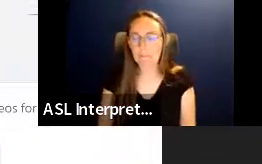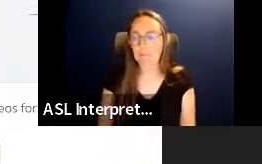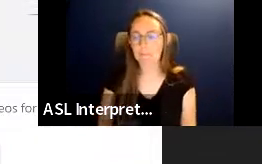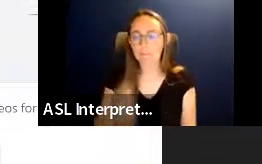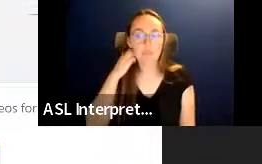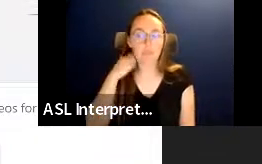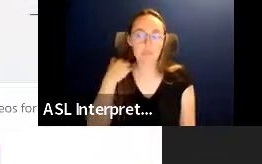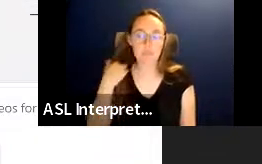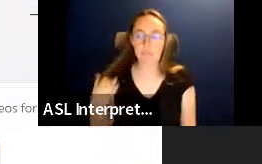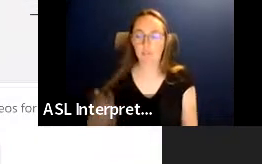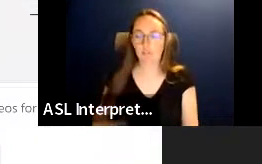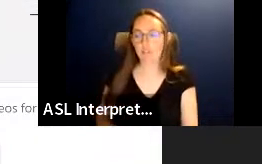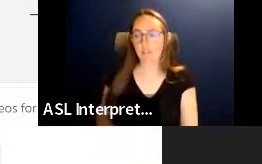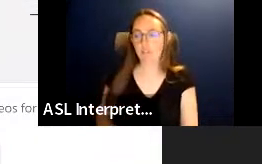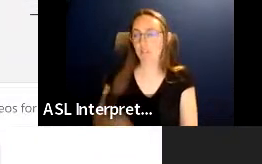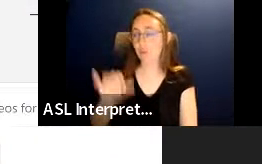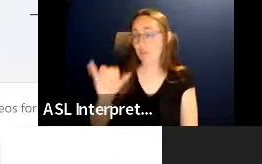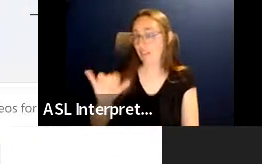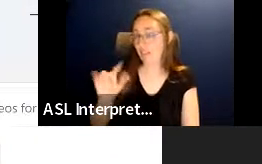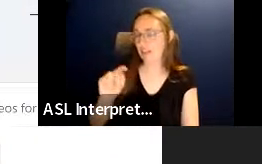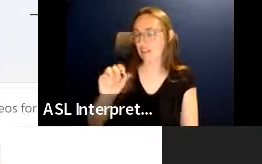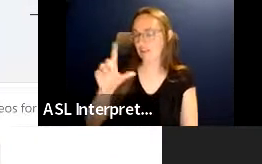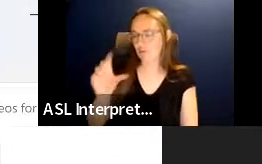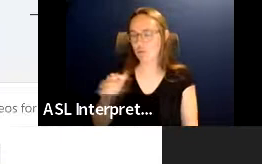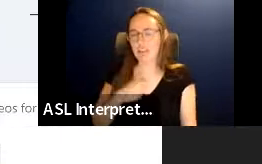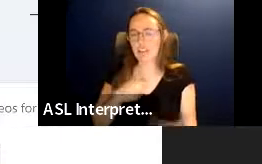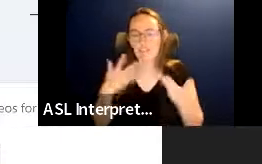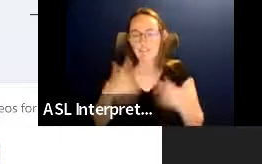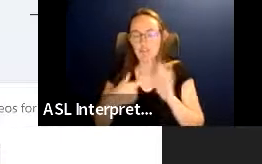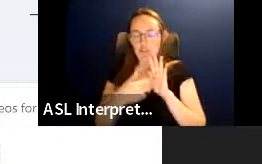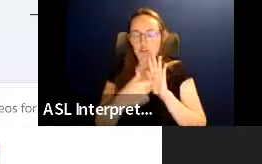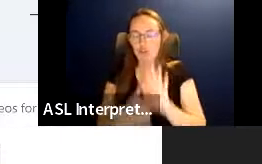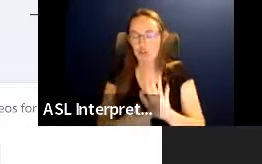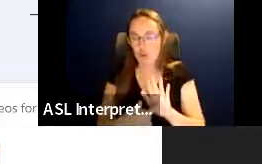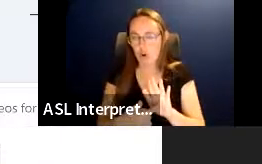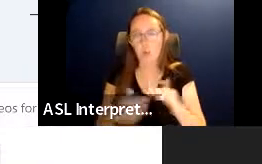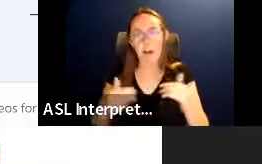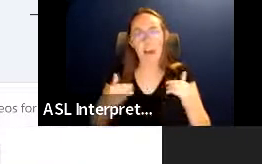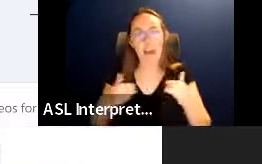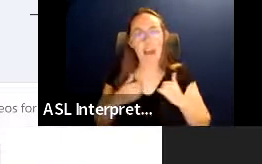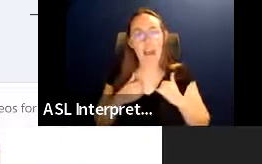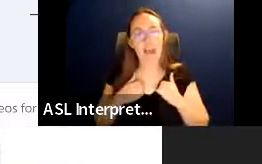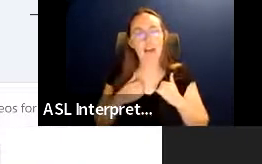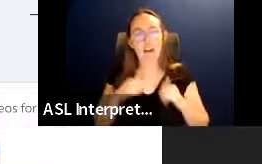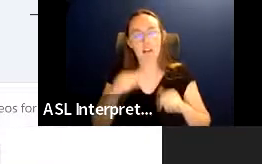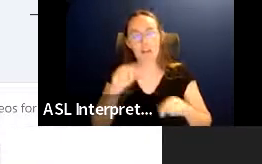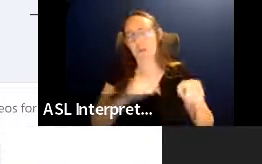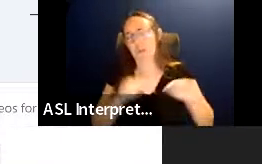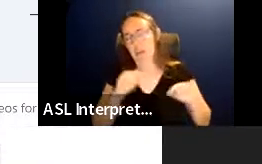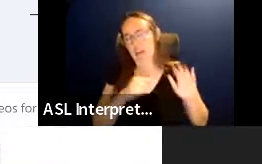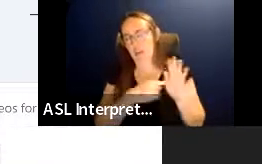those were the tools I was showing with, let's go back to,